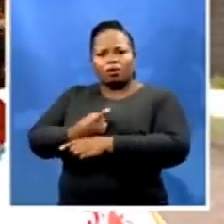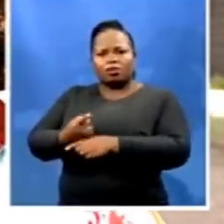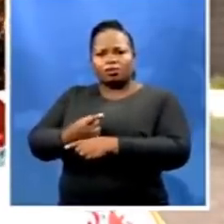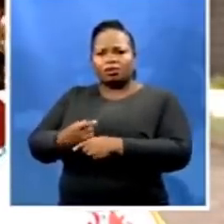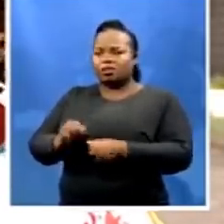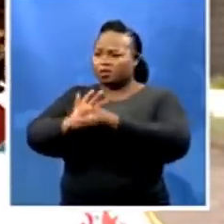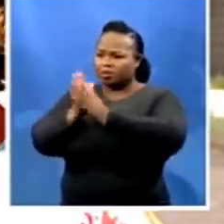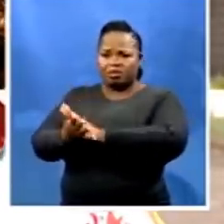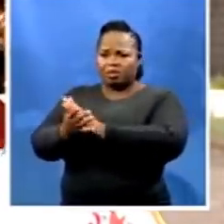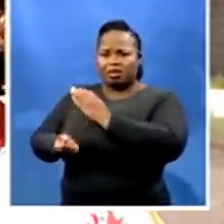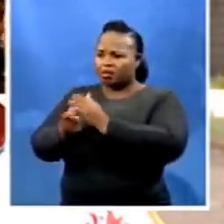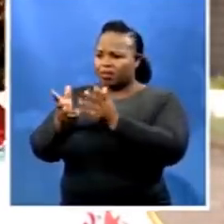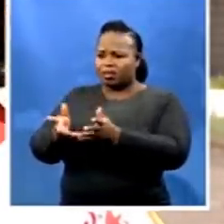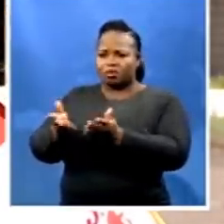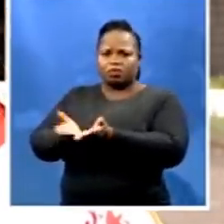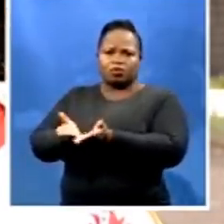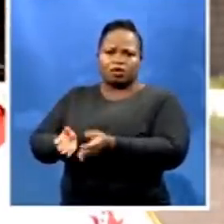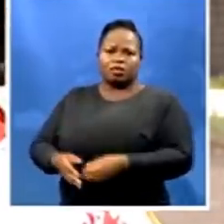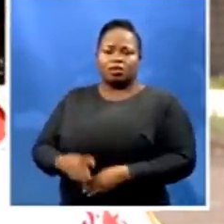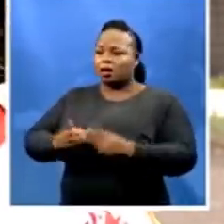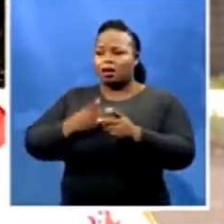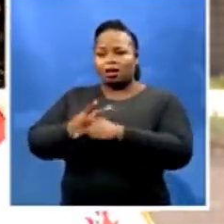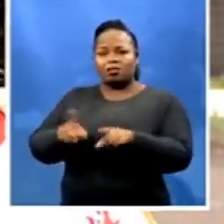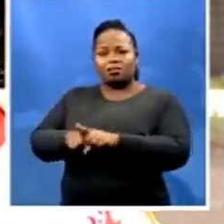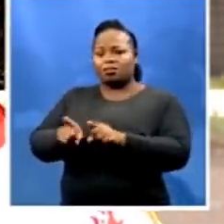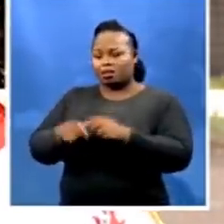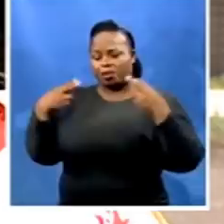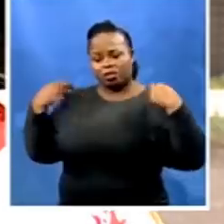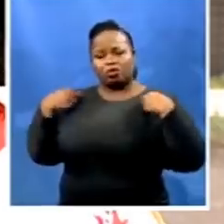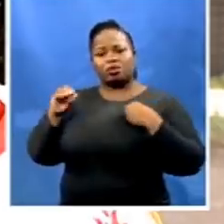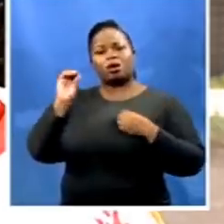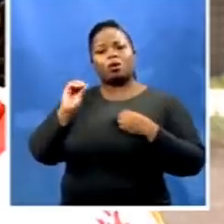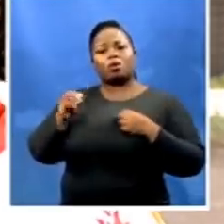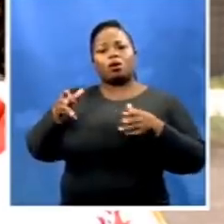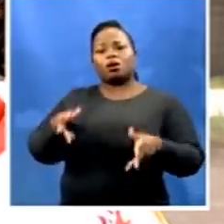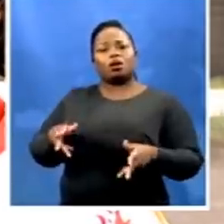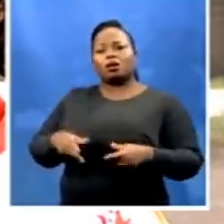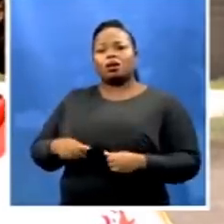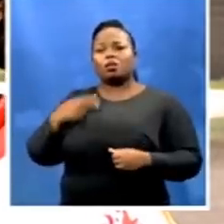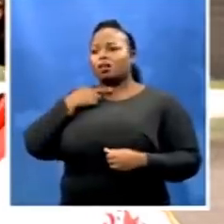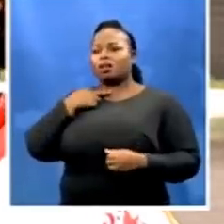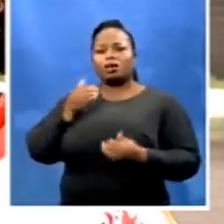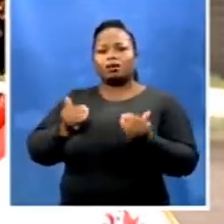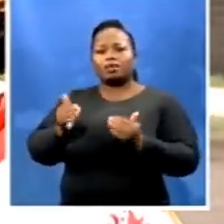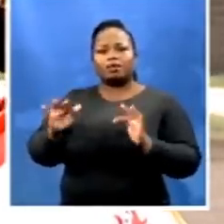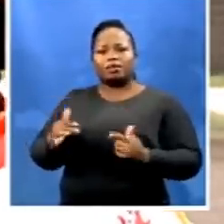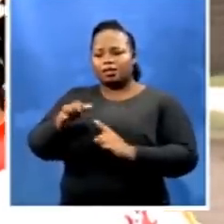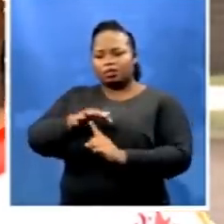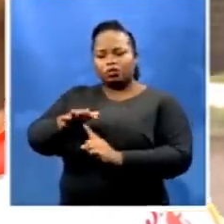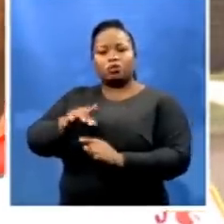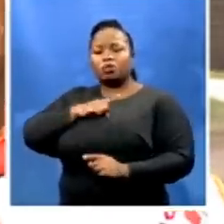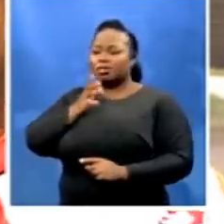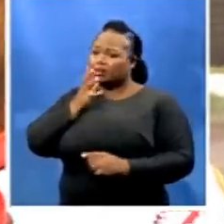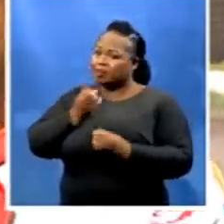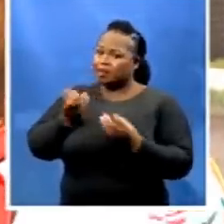Nama security ekhona lawa abakwazanga ukuthi amelane nalesimo the way abantu bebaningi ngayo ngendlela abachaza ngayo.